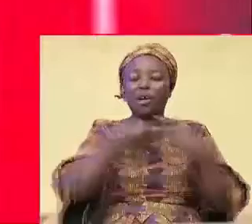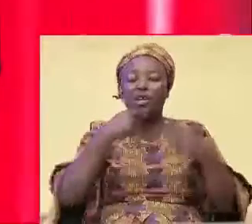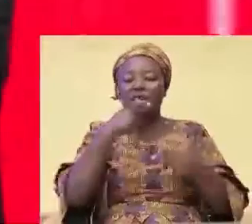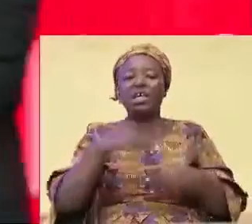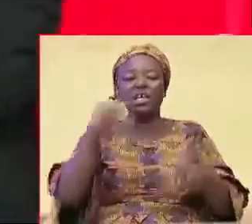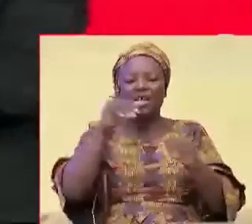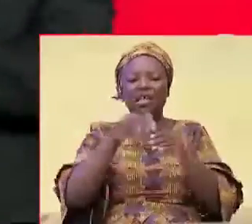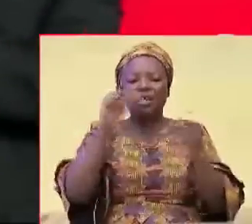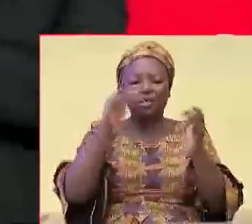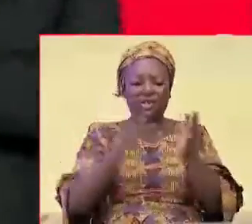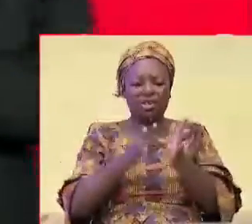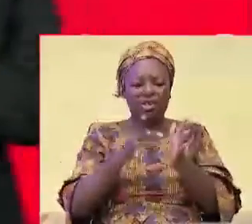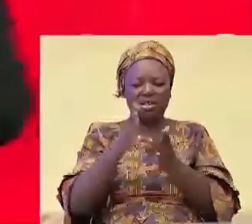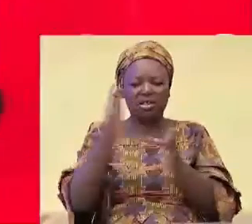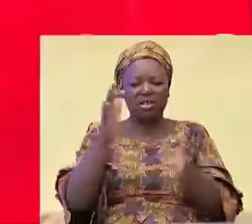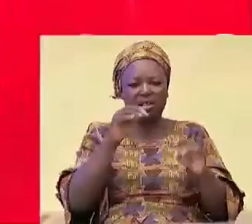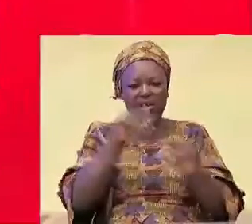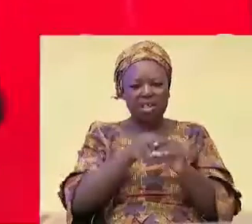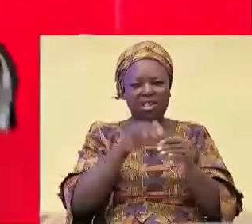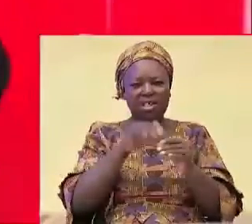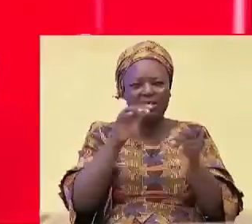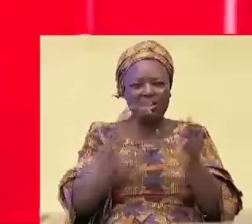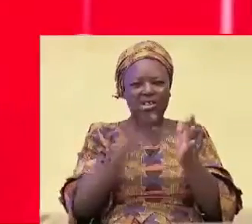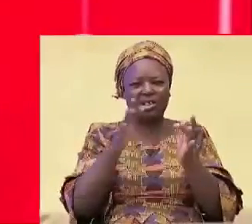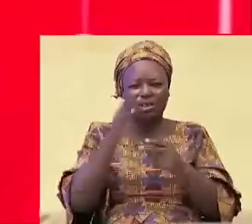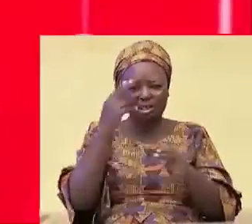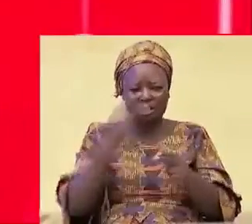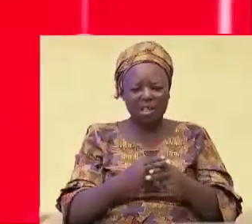Jesus' name, you are delivered. And